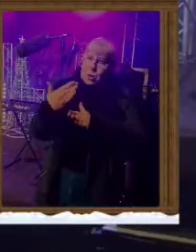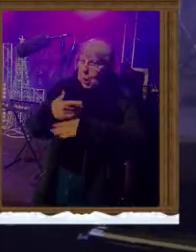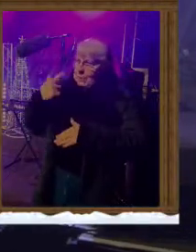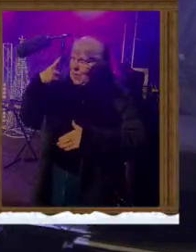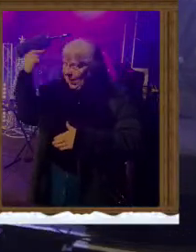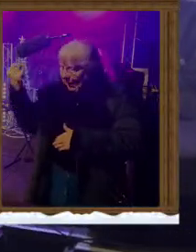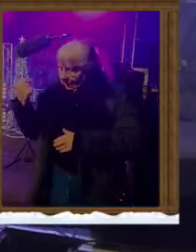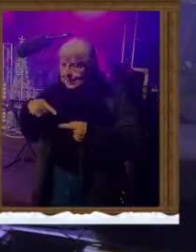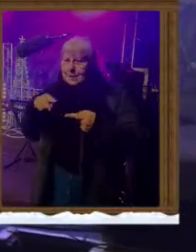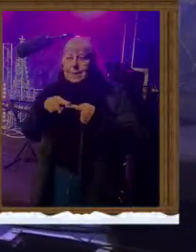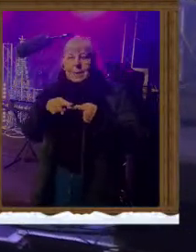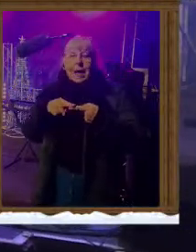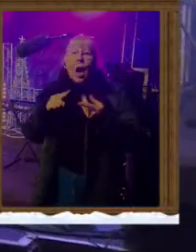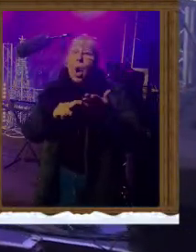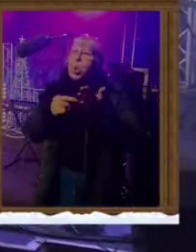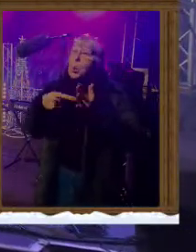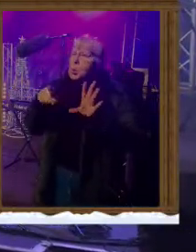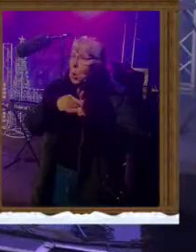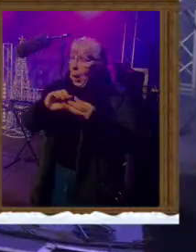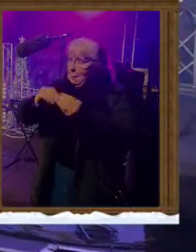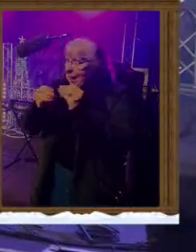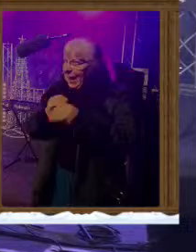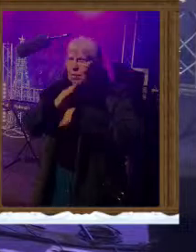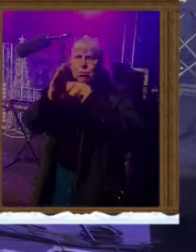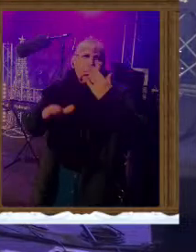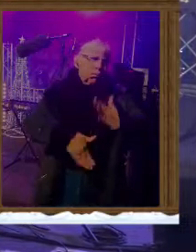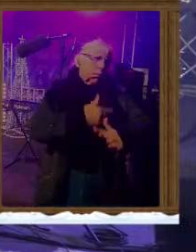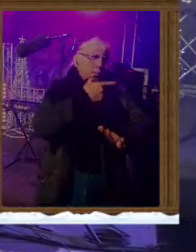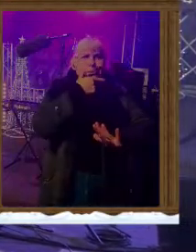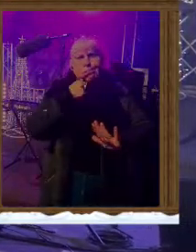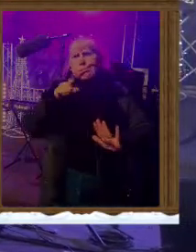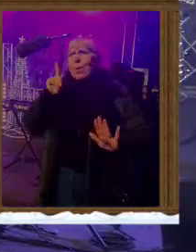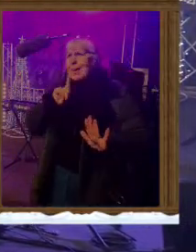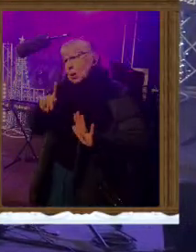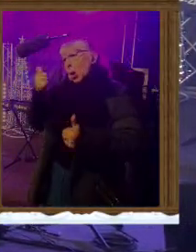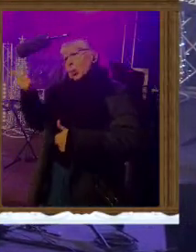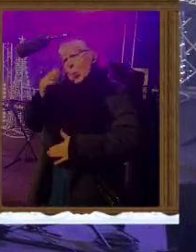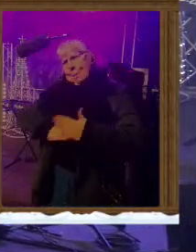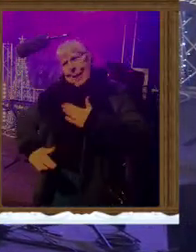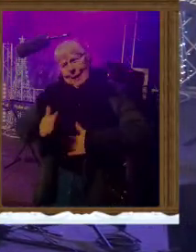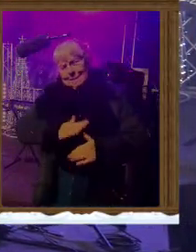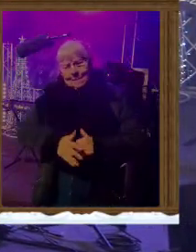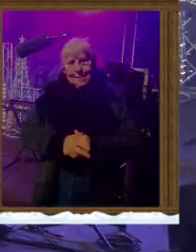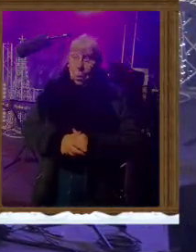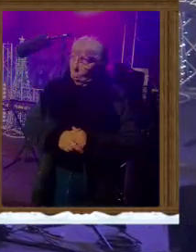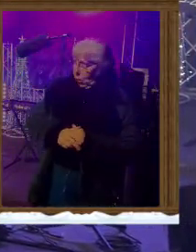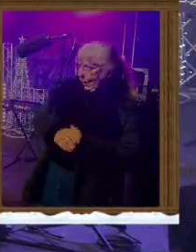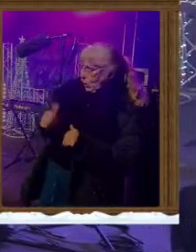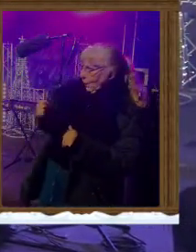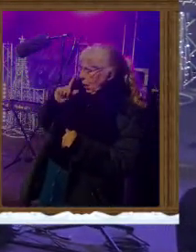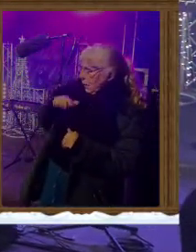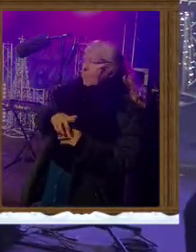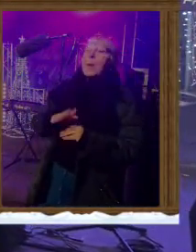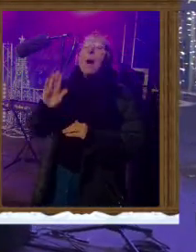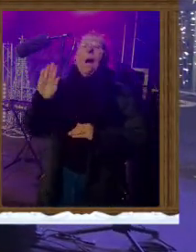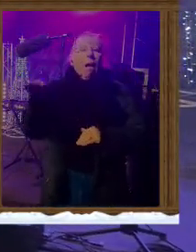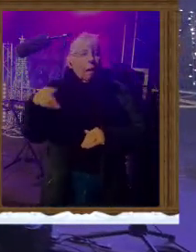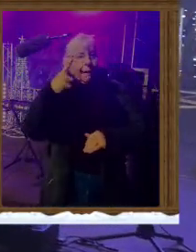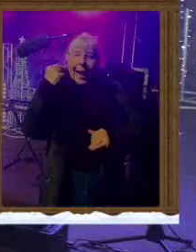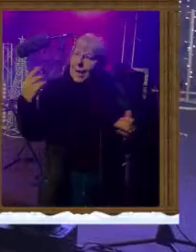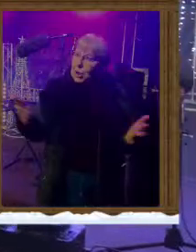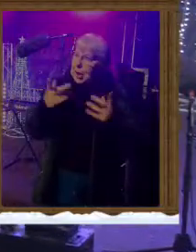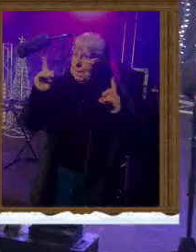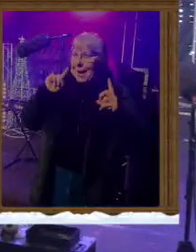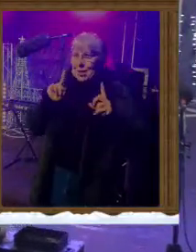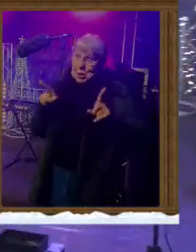You can be a toy maker, which makes toys for all the well-behaved boys and girls. That'll be fun. You can be a cheer